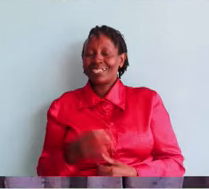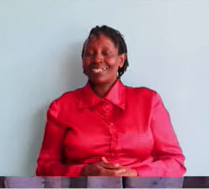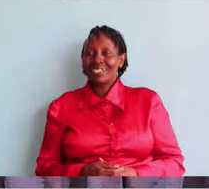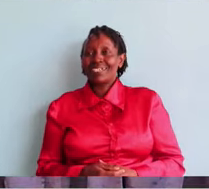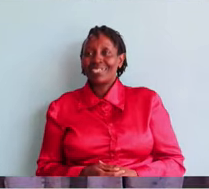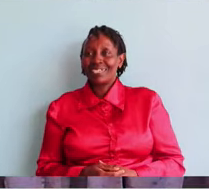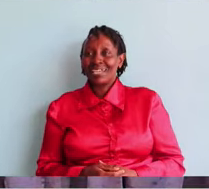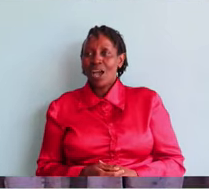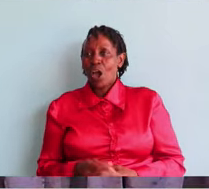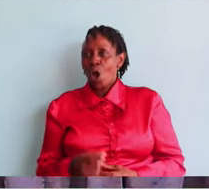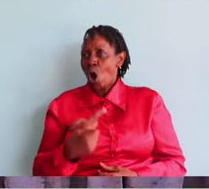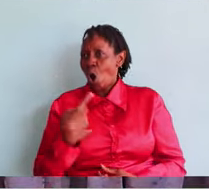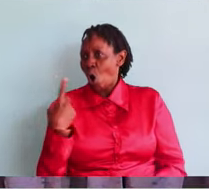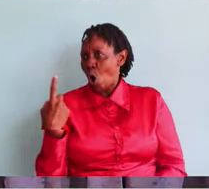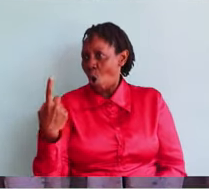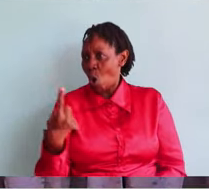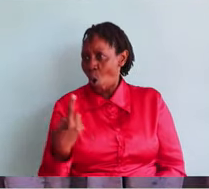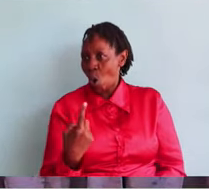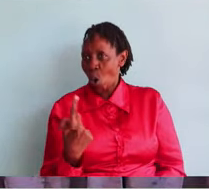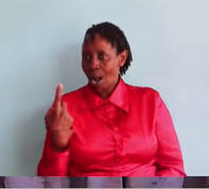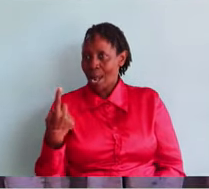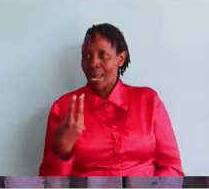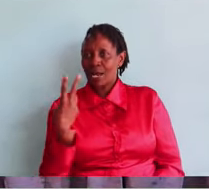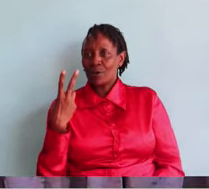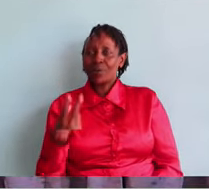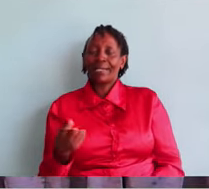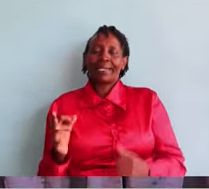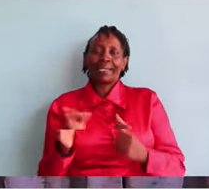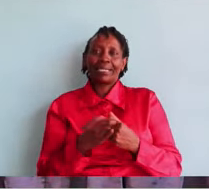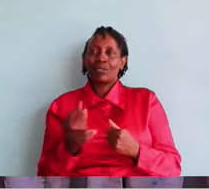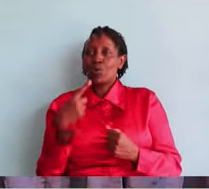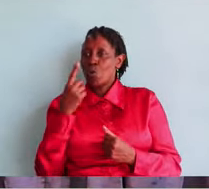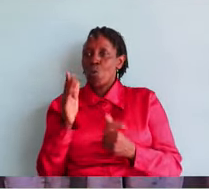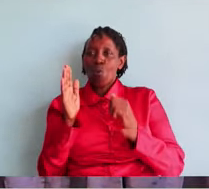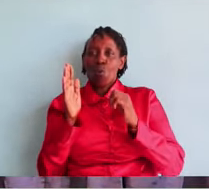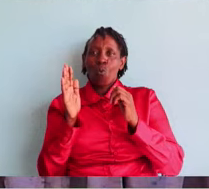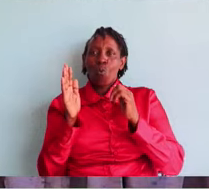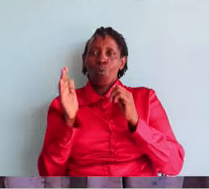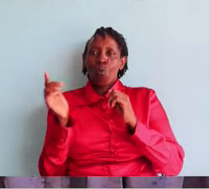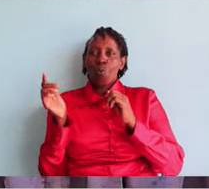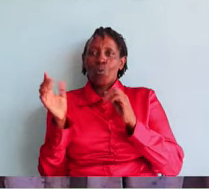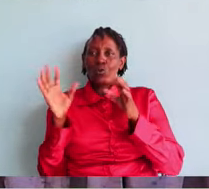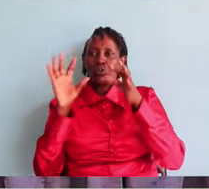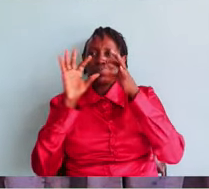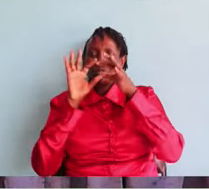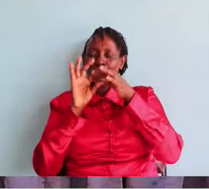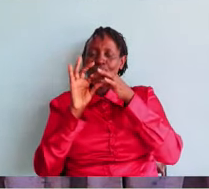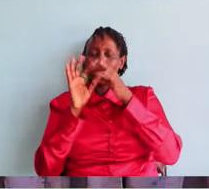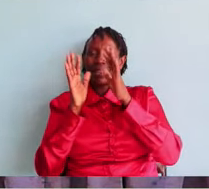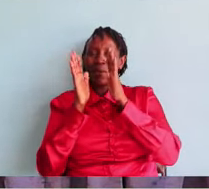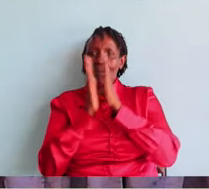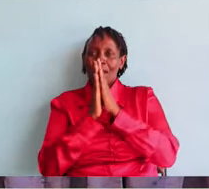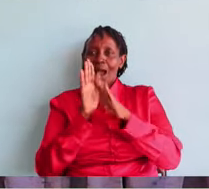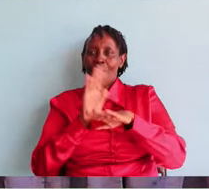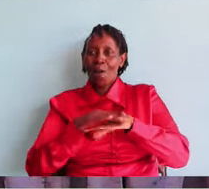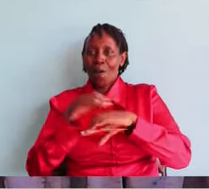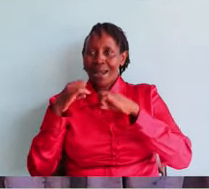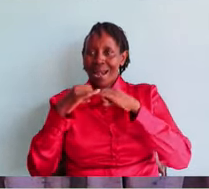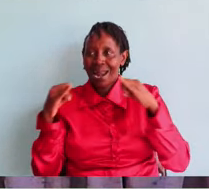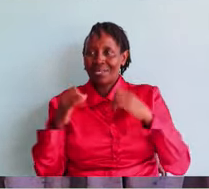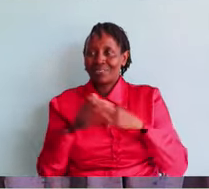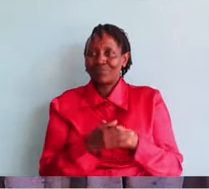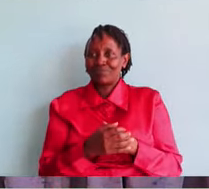only a tenth is attending corporate prayers. So I leave it to you to see how that is looking